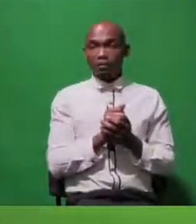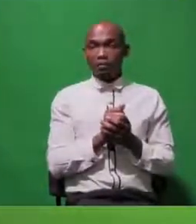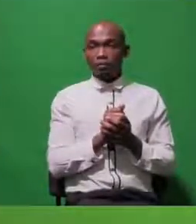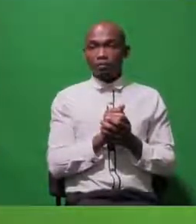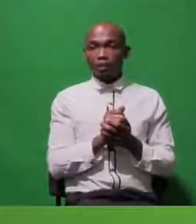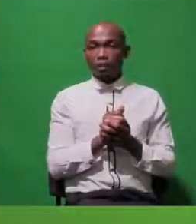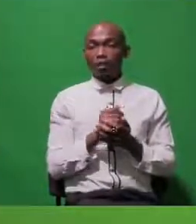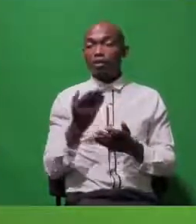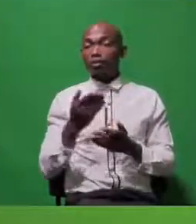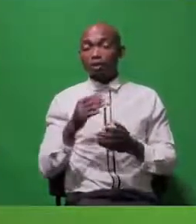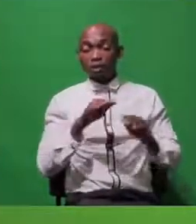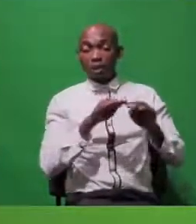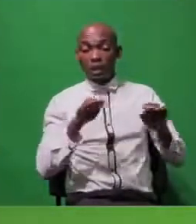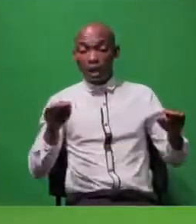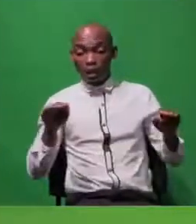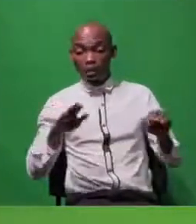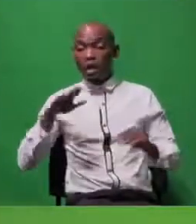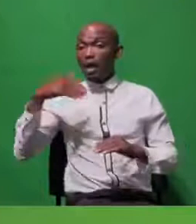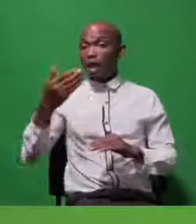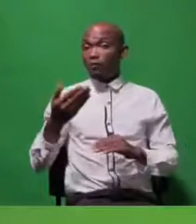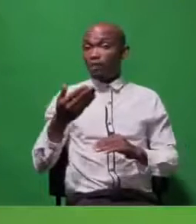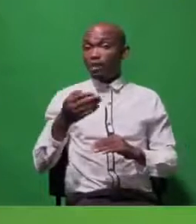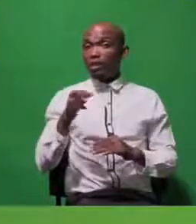line, after reflection,